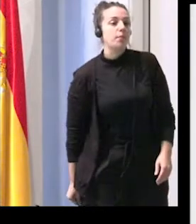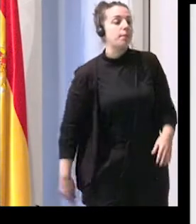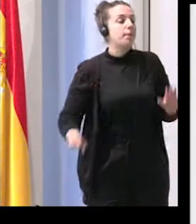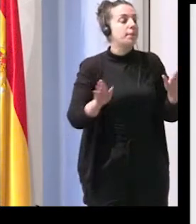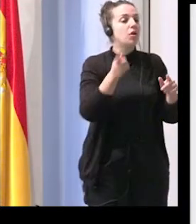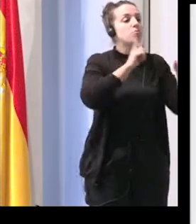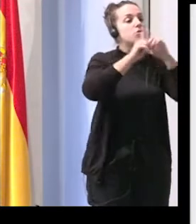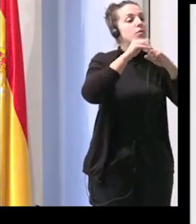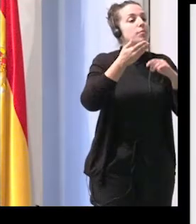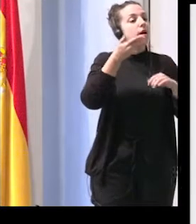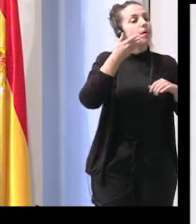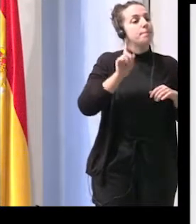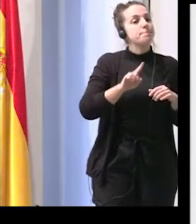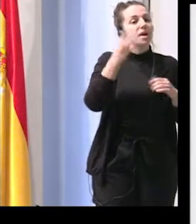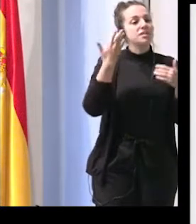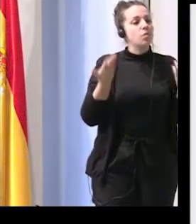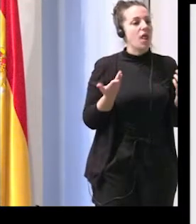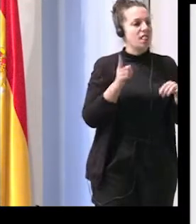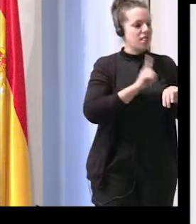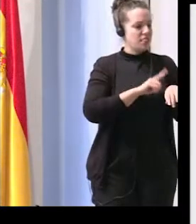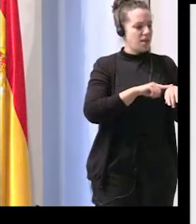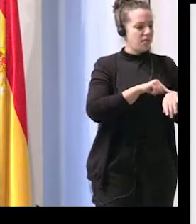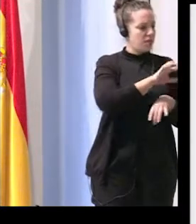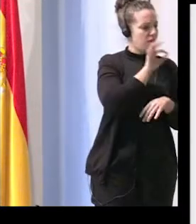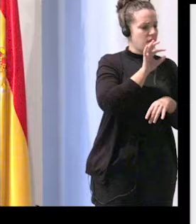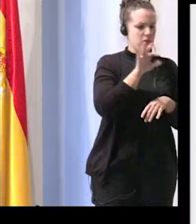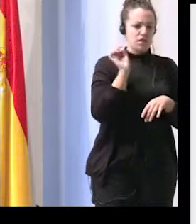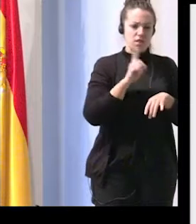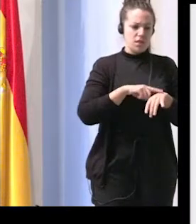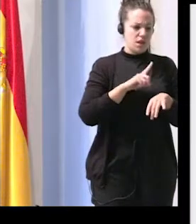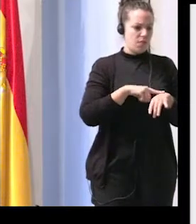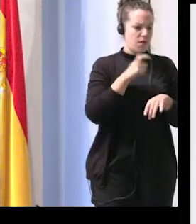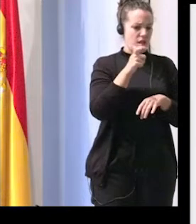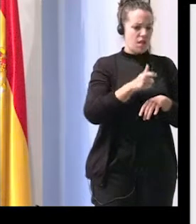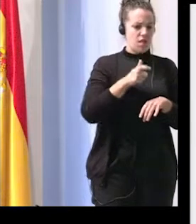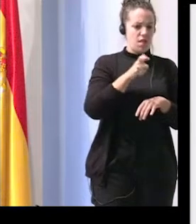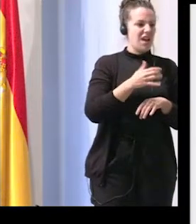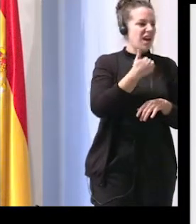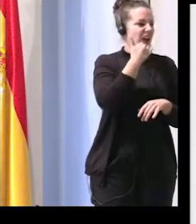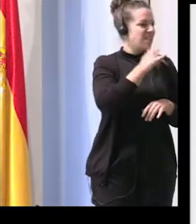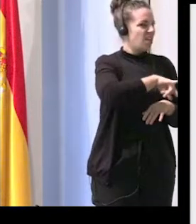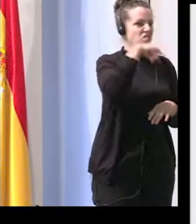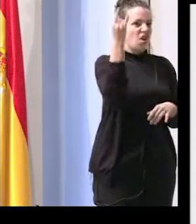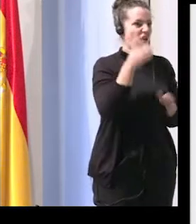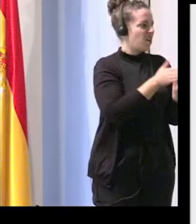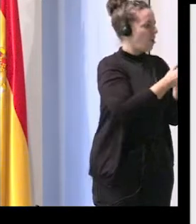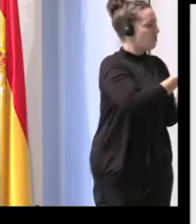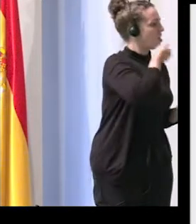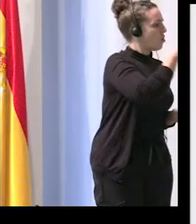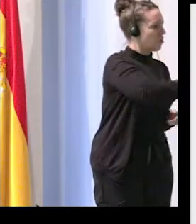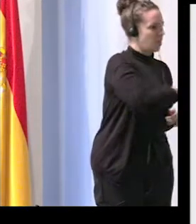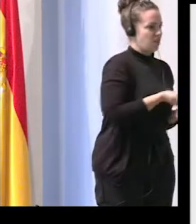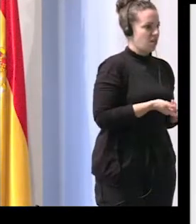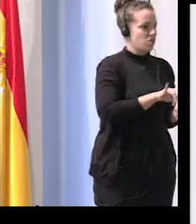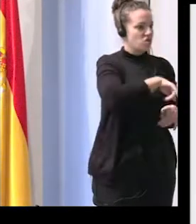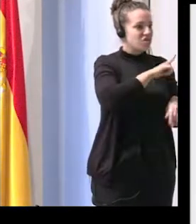it took to make the decision, almost double that of normal hearing peers. They're spending too much